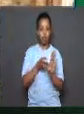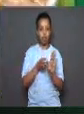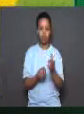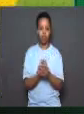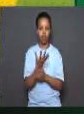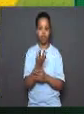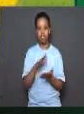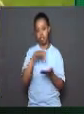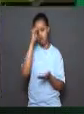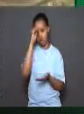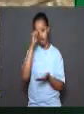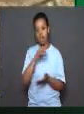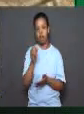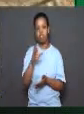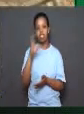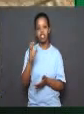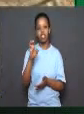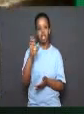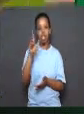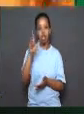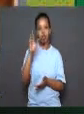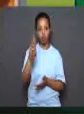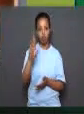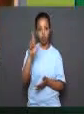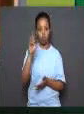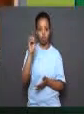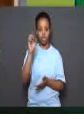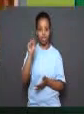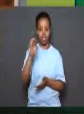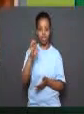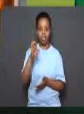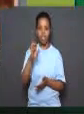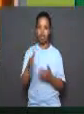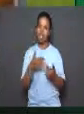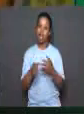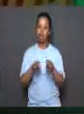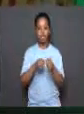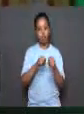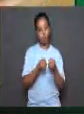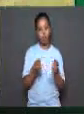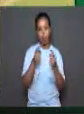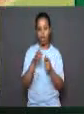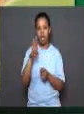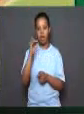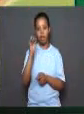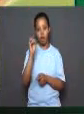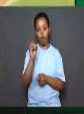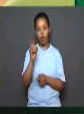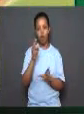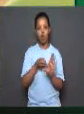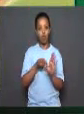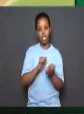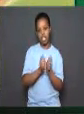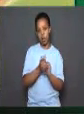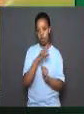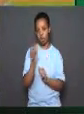that cellulose is most easily broken down into biofuel when it